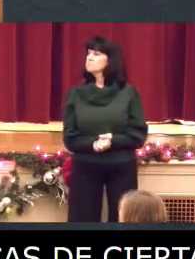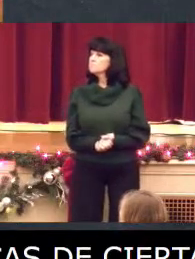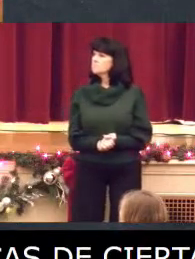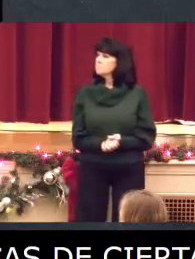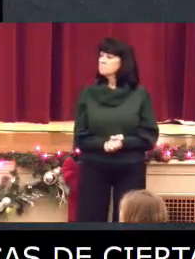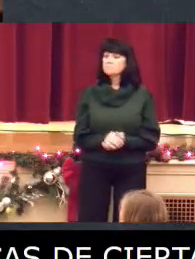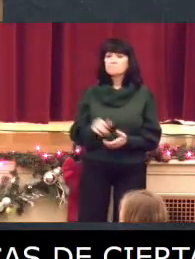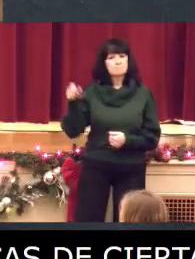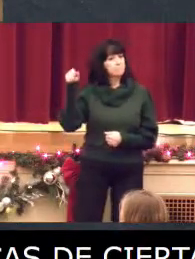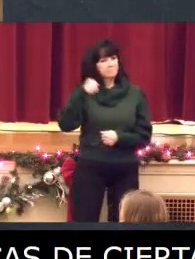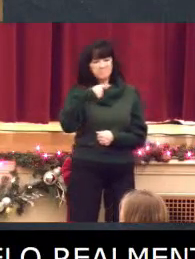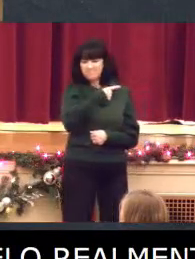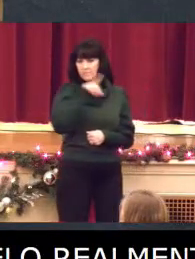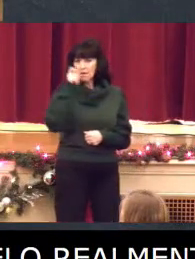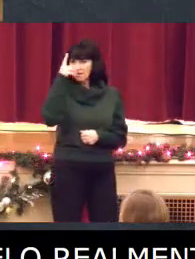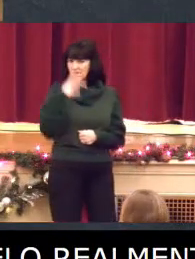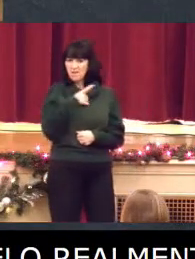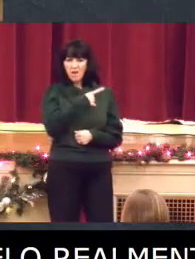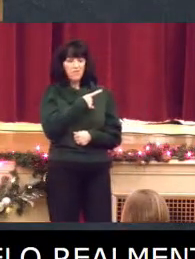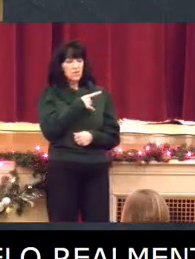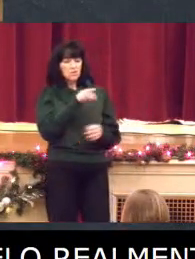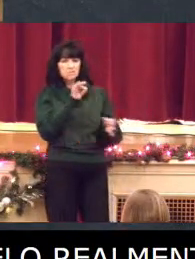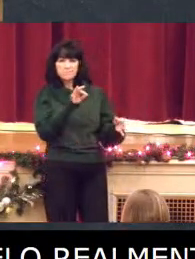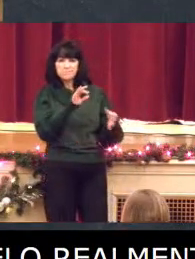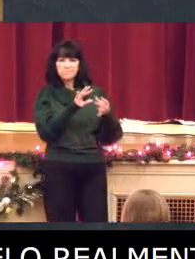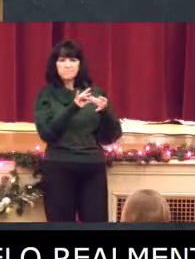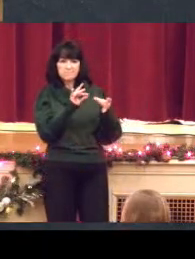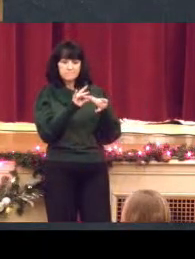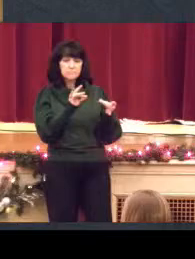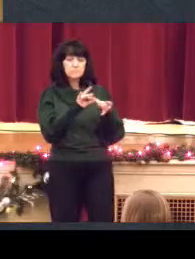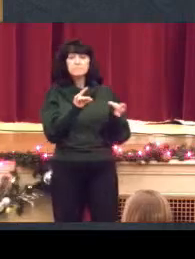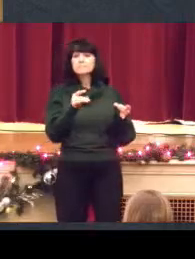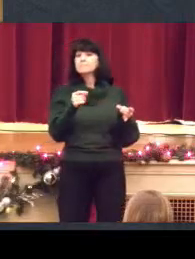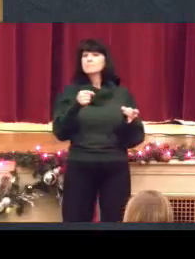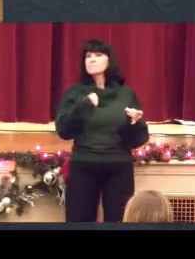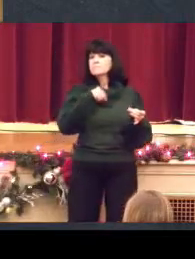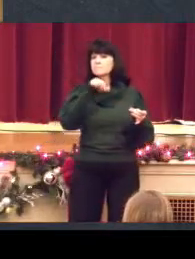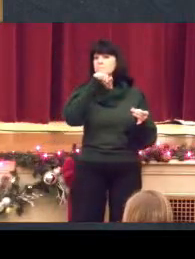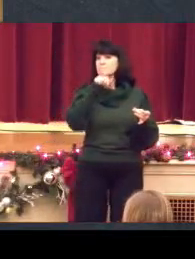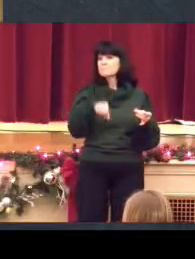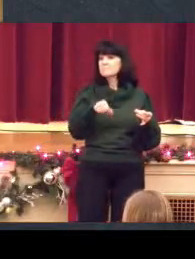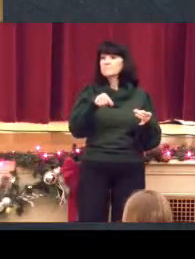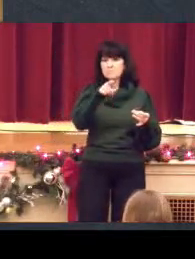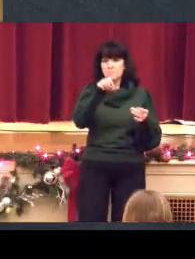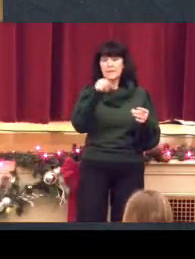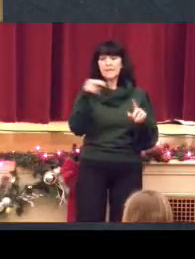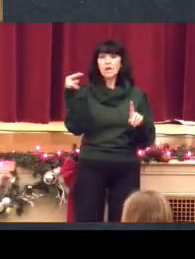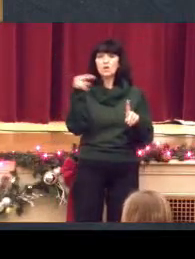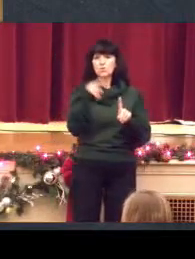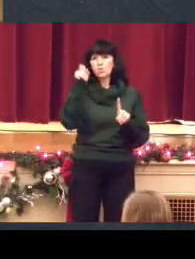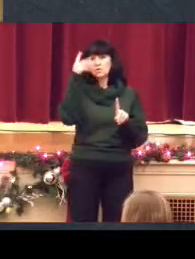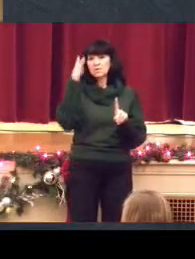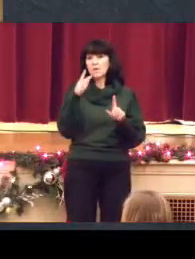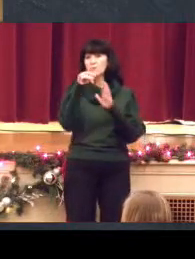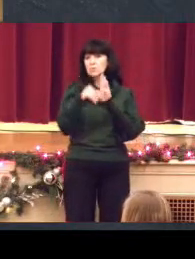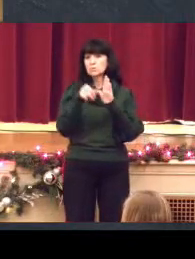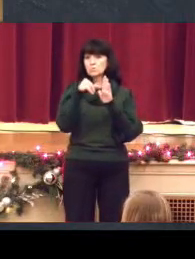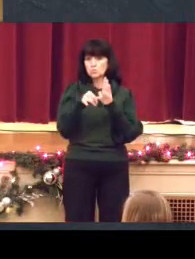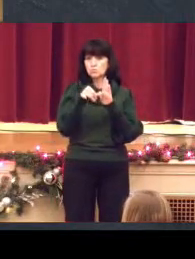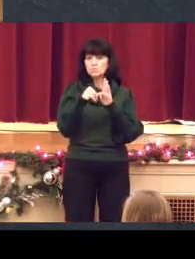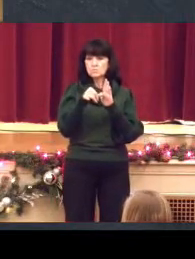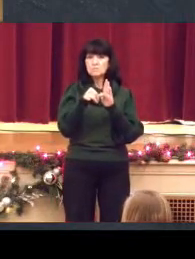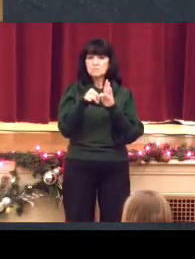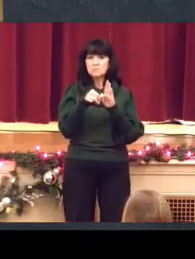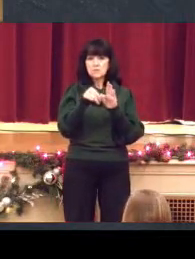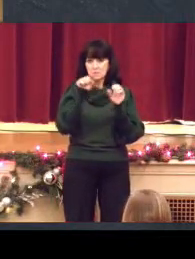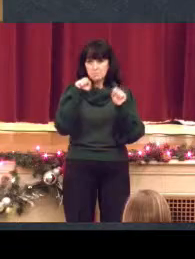The governor got it. There are a number of areas, and what I'd love to do is you can either go to the governor's YouTube page, or I can get your contact information, and